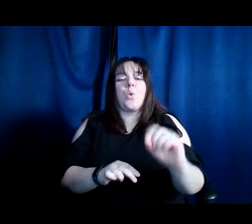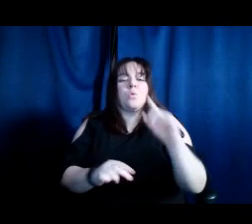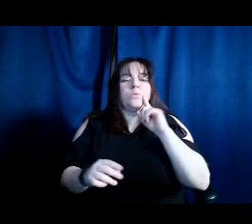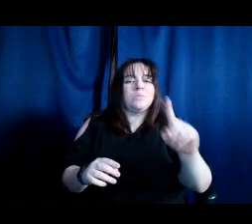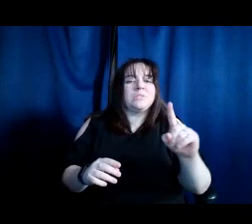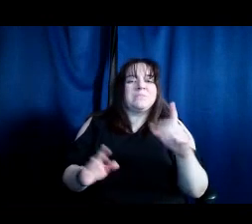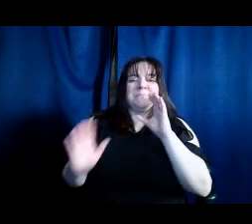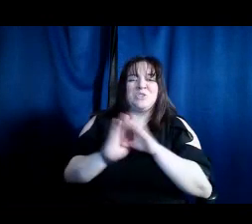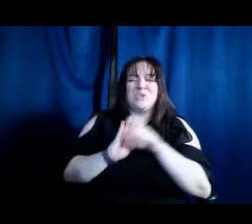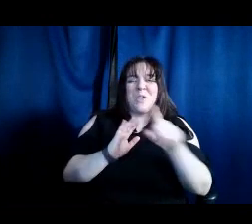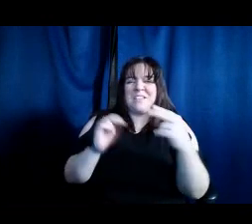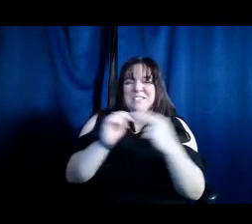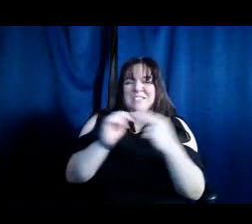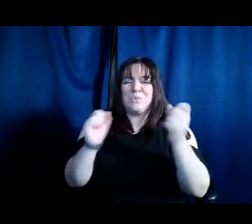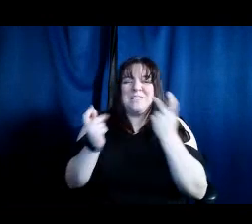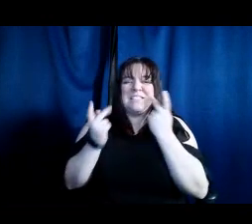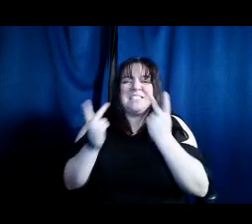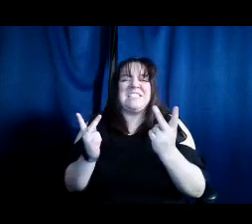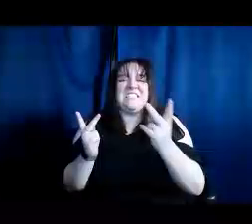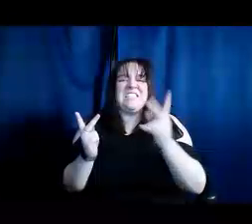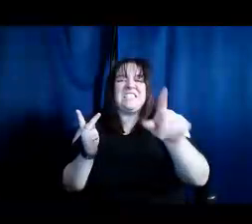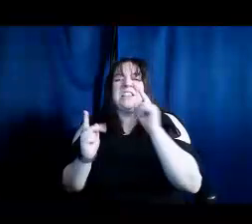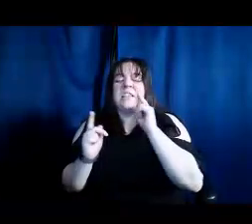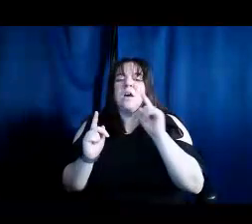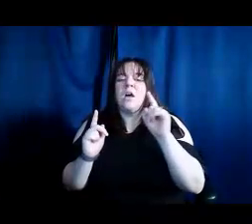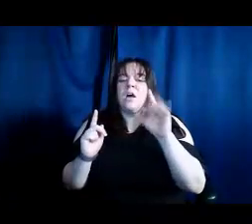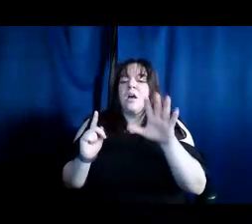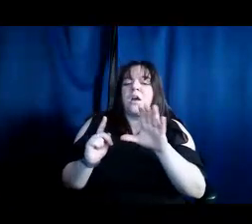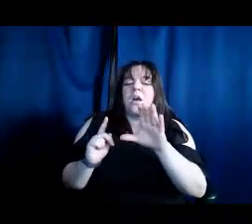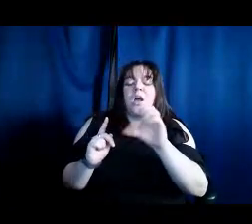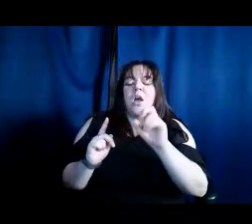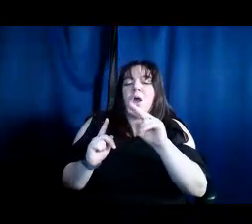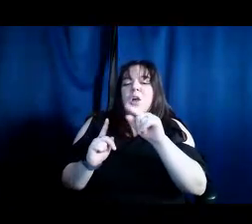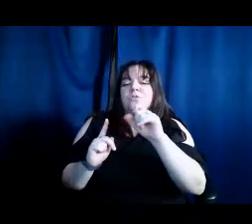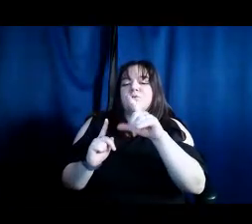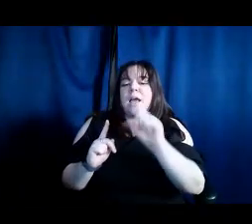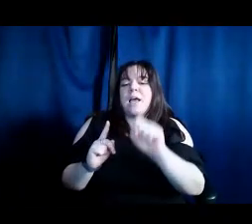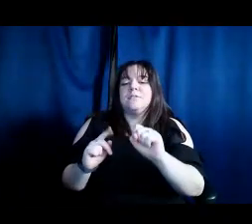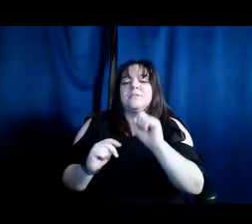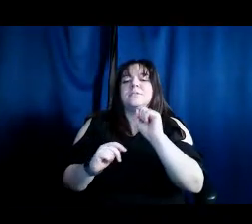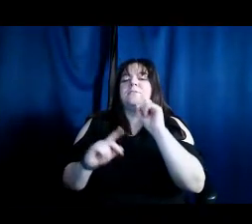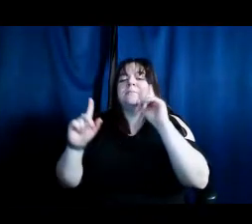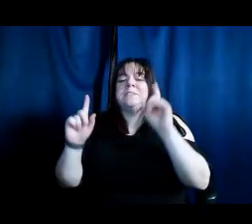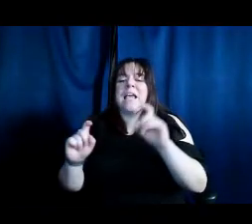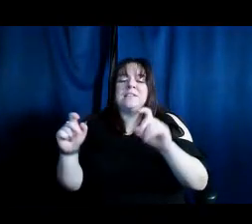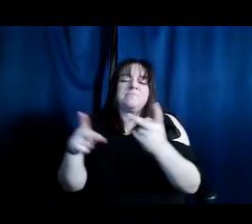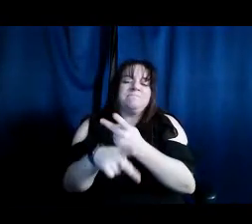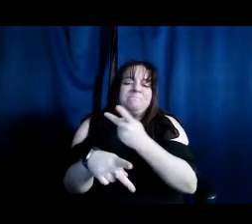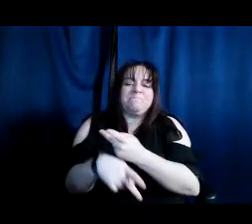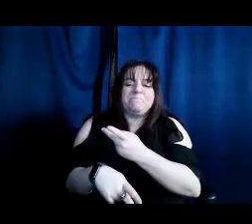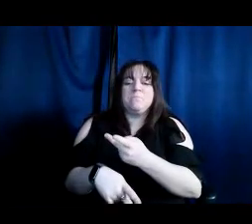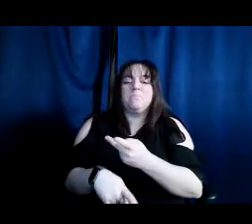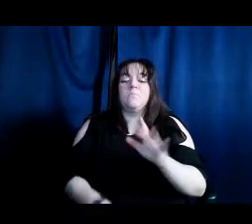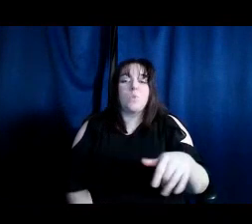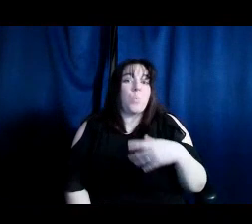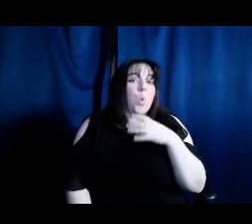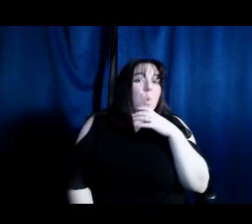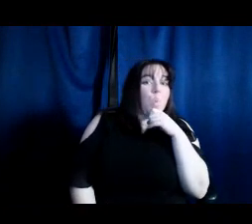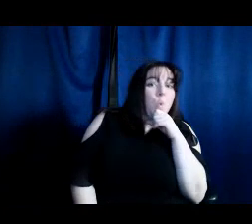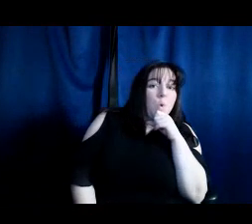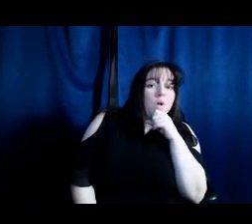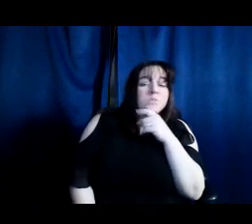slide. We analyzed the contrast of white against cadmium orange, a color from our logo. The result